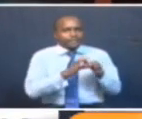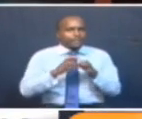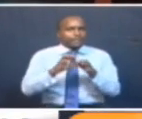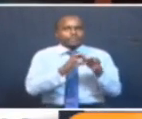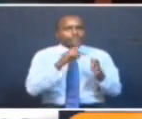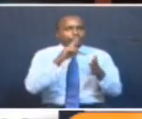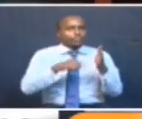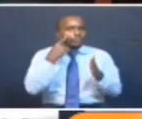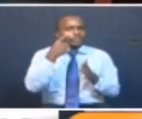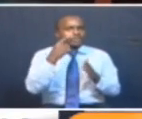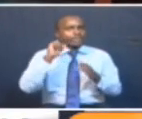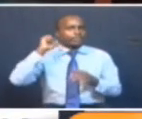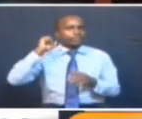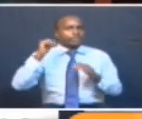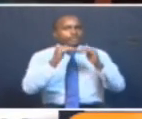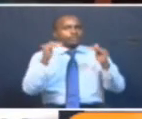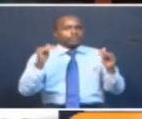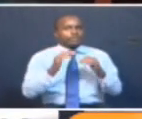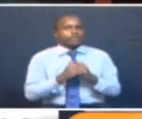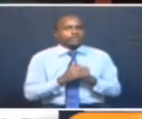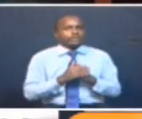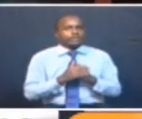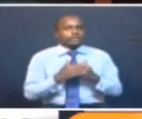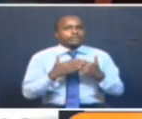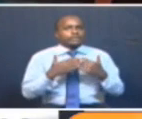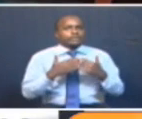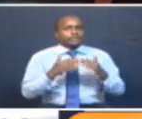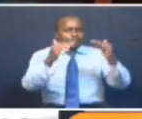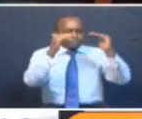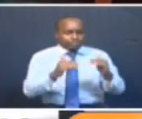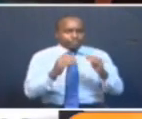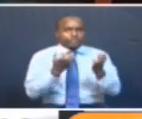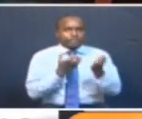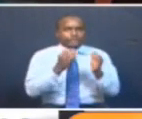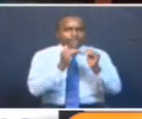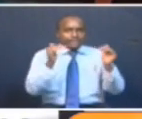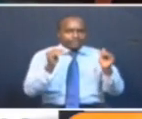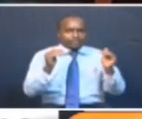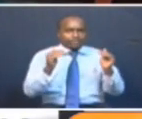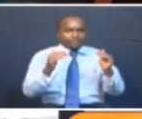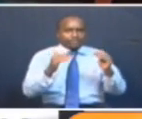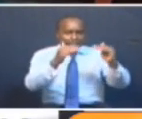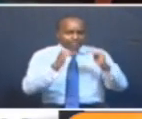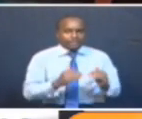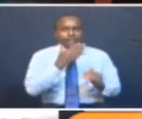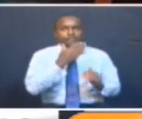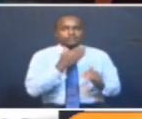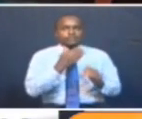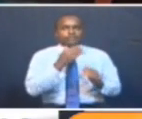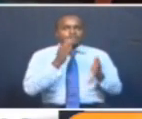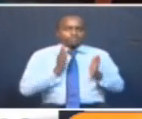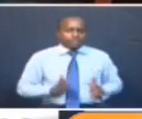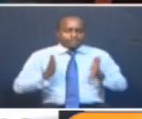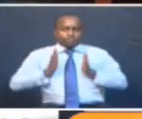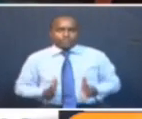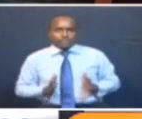level. Let's leave it to the business level. Let's leave it to men to men. Board,